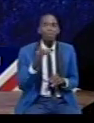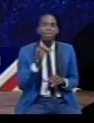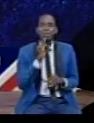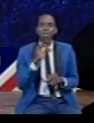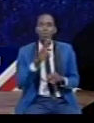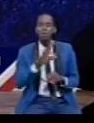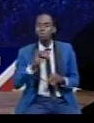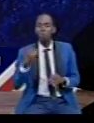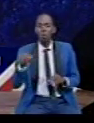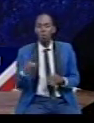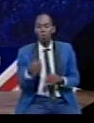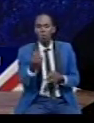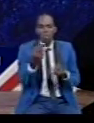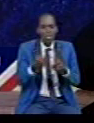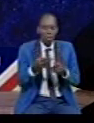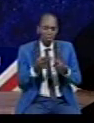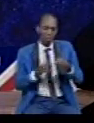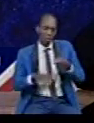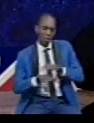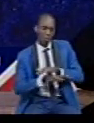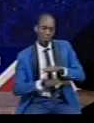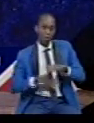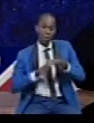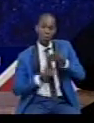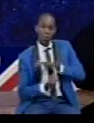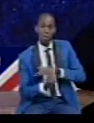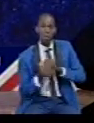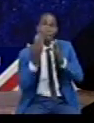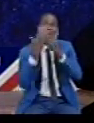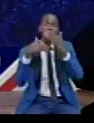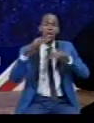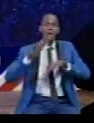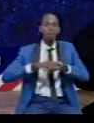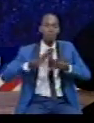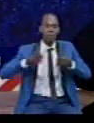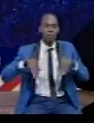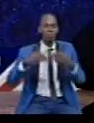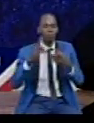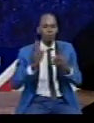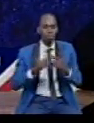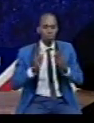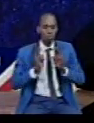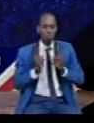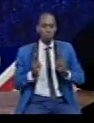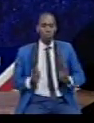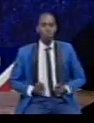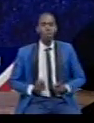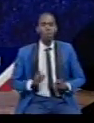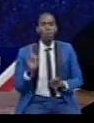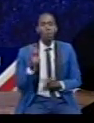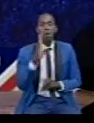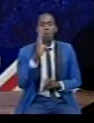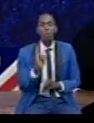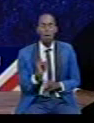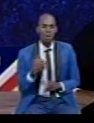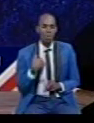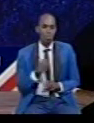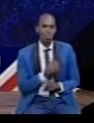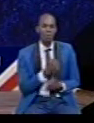other name under heaven given among men whereby we must